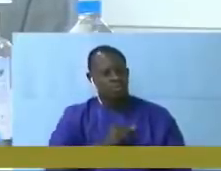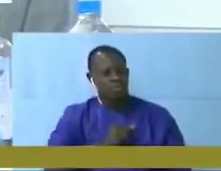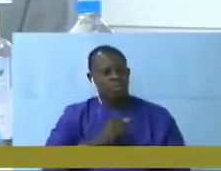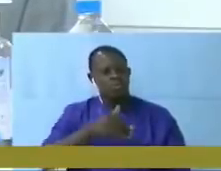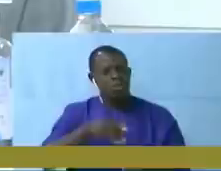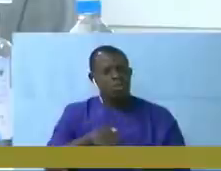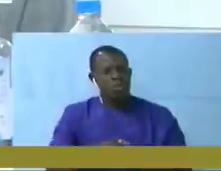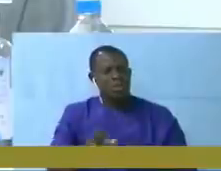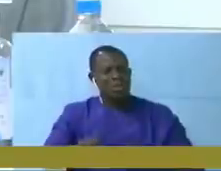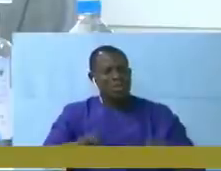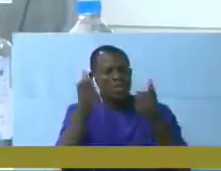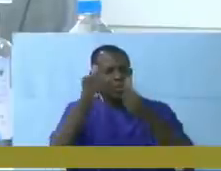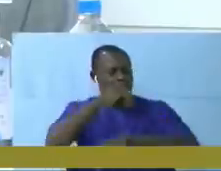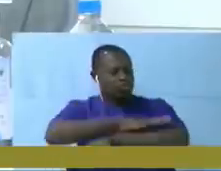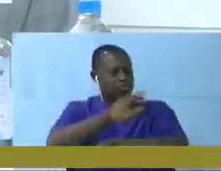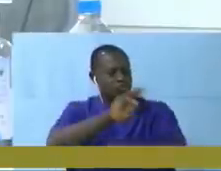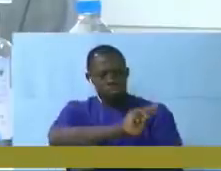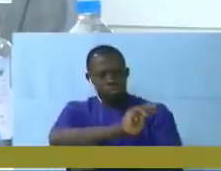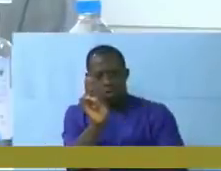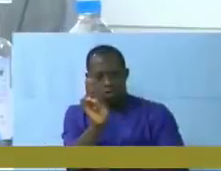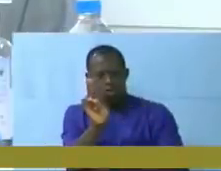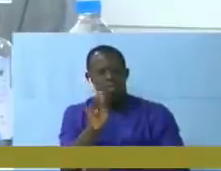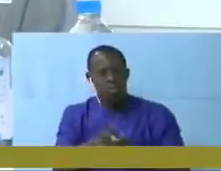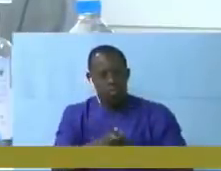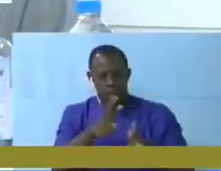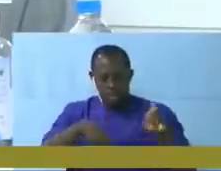back February, April